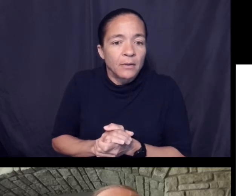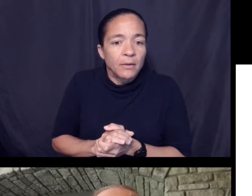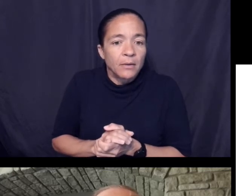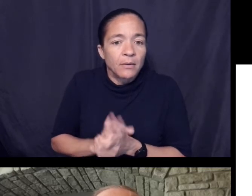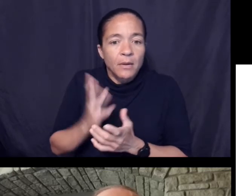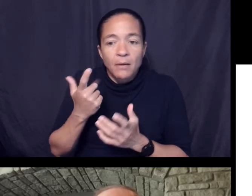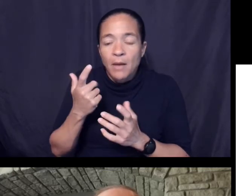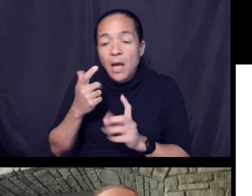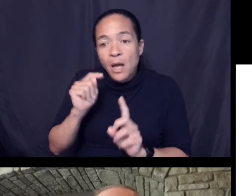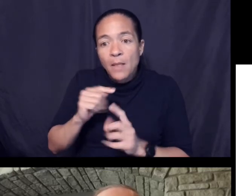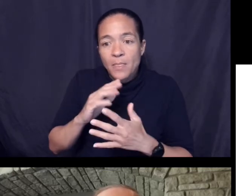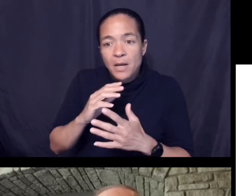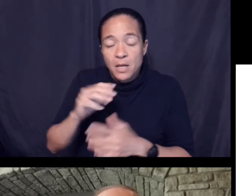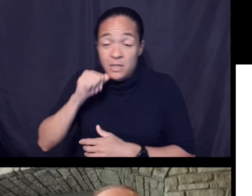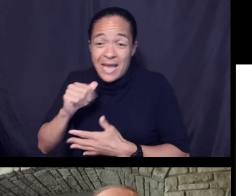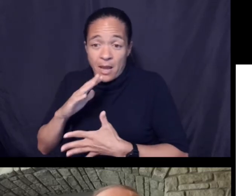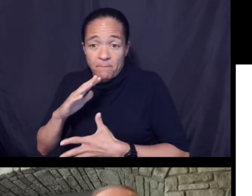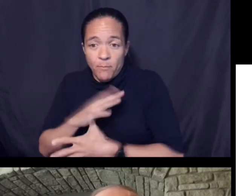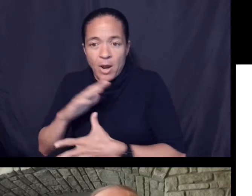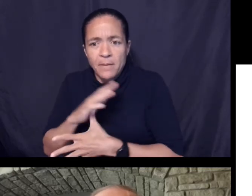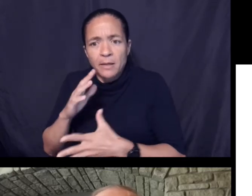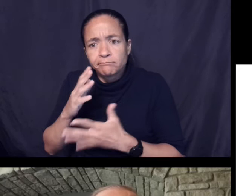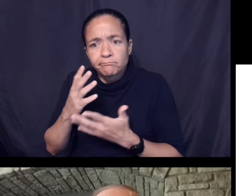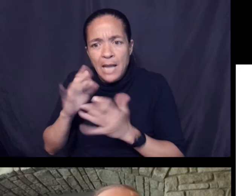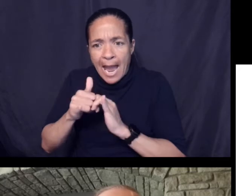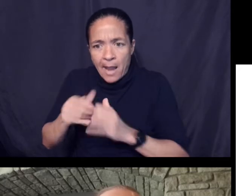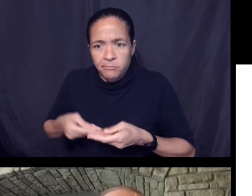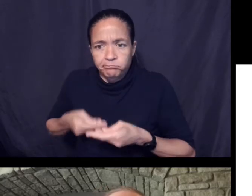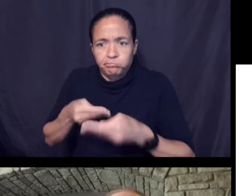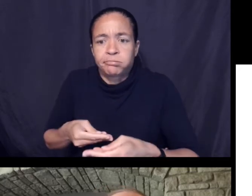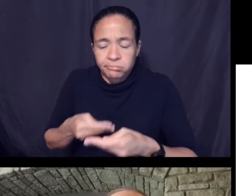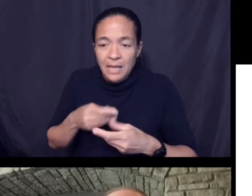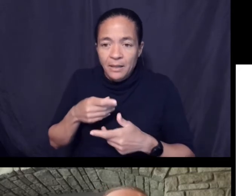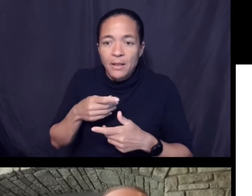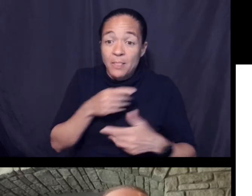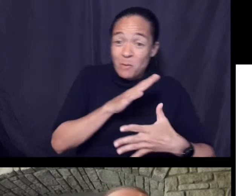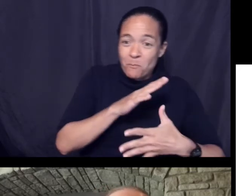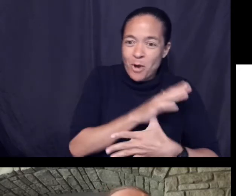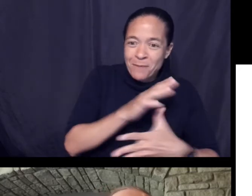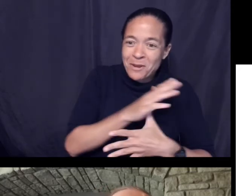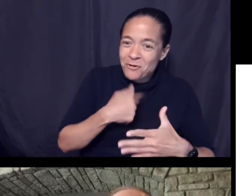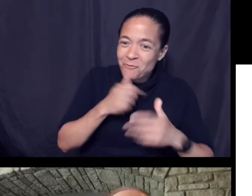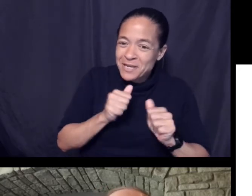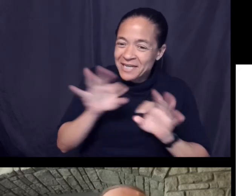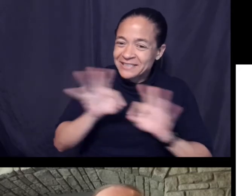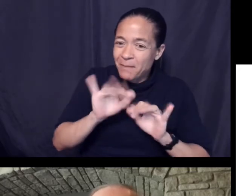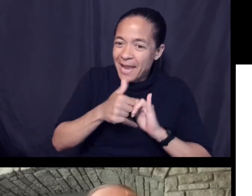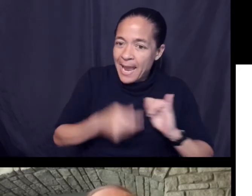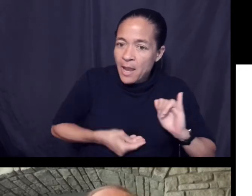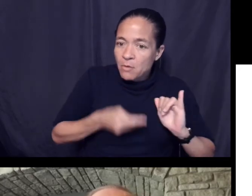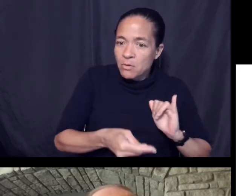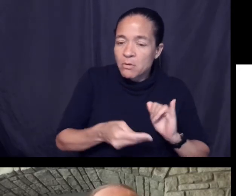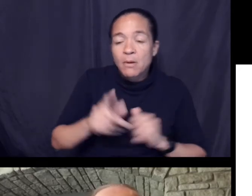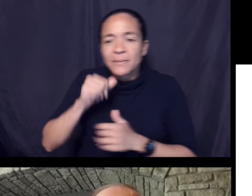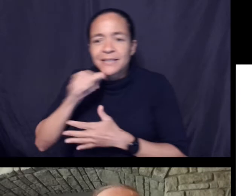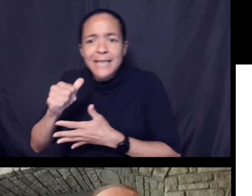factors that are associated with the non-primary CMV infection. You know, the primary is easy to explain, the biology and the transmission,